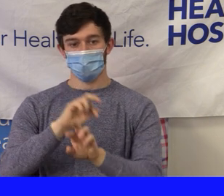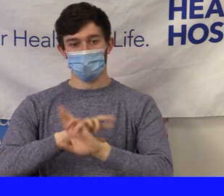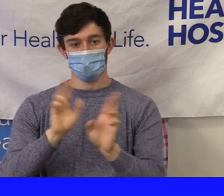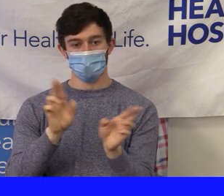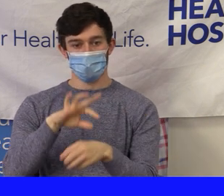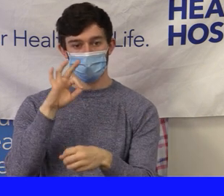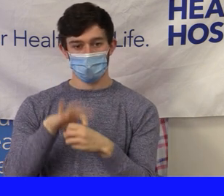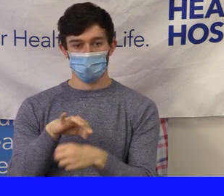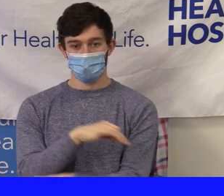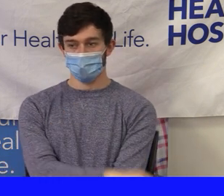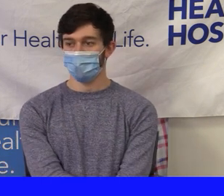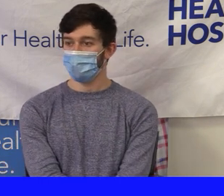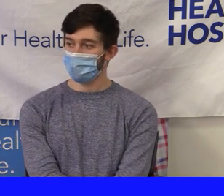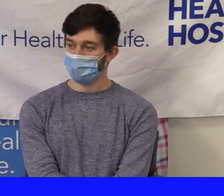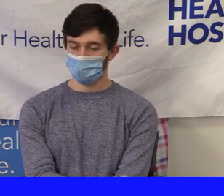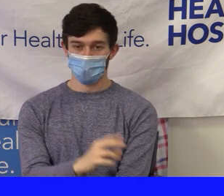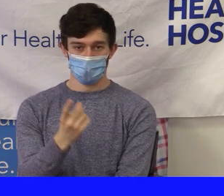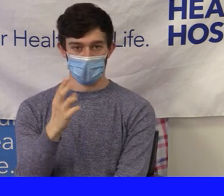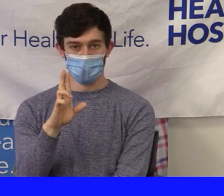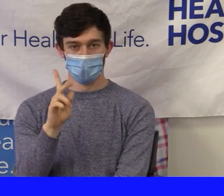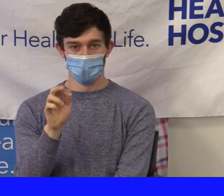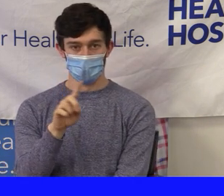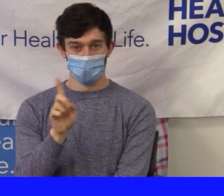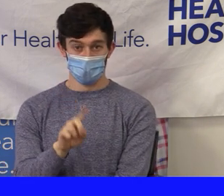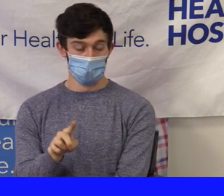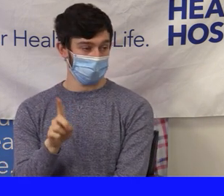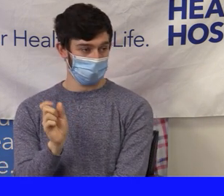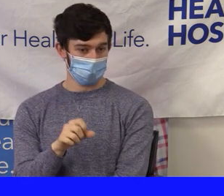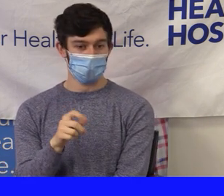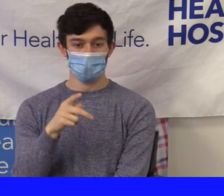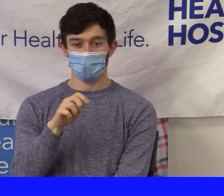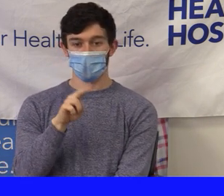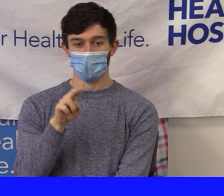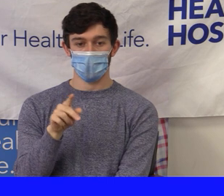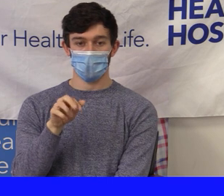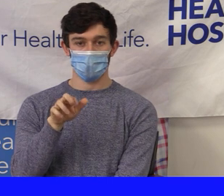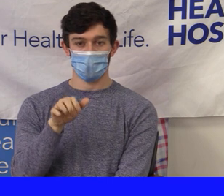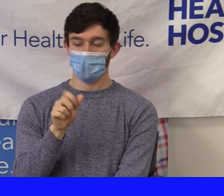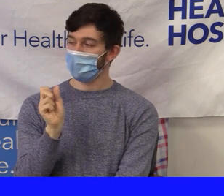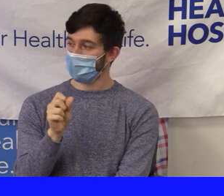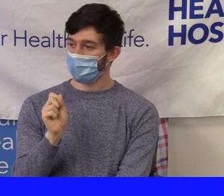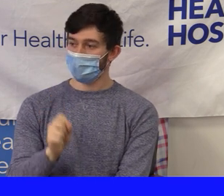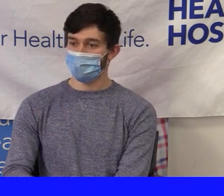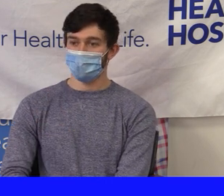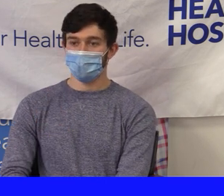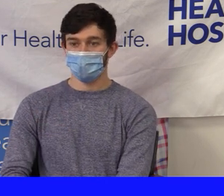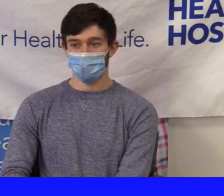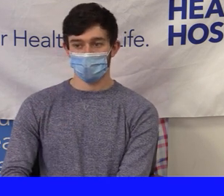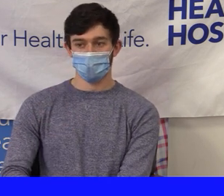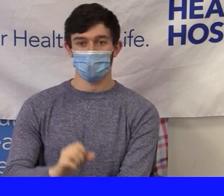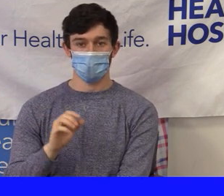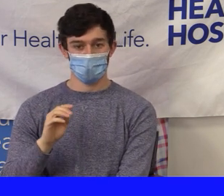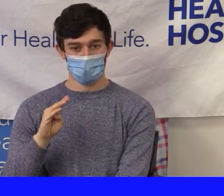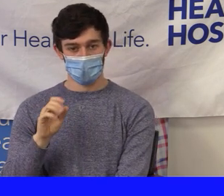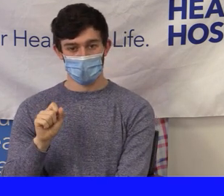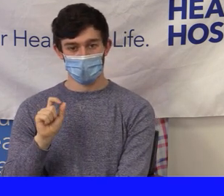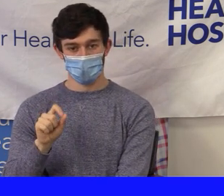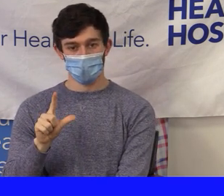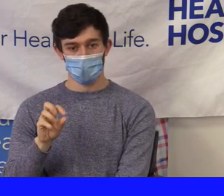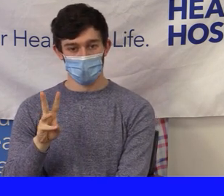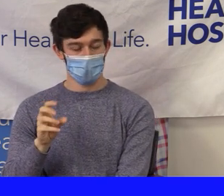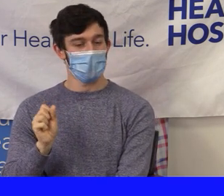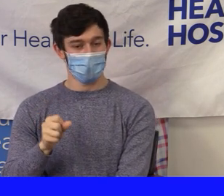Katz? Yes. Dr. Peña Mora? Yes. Ms. Lowe?